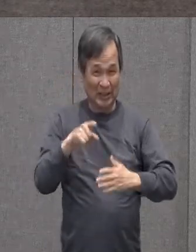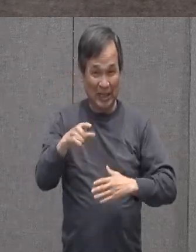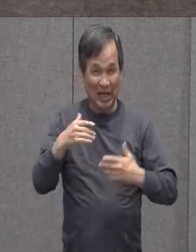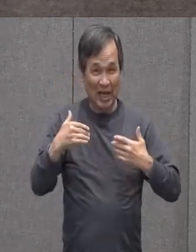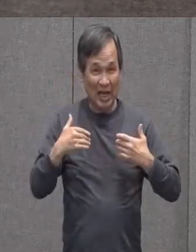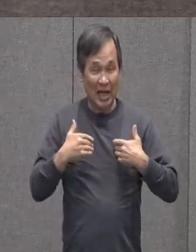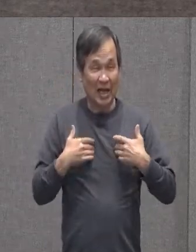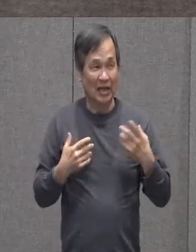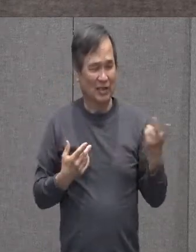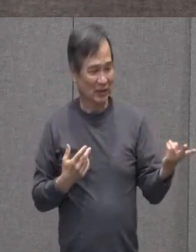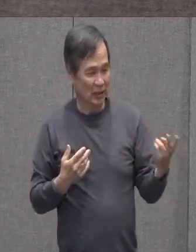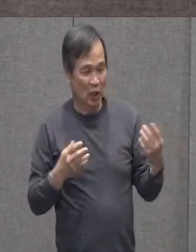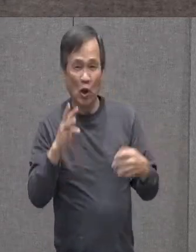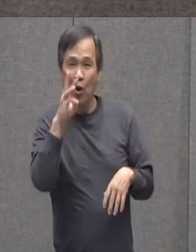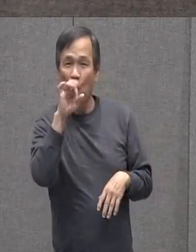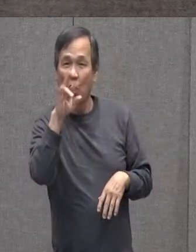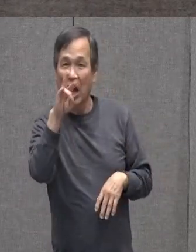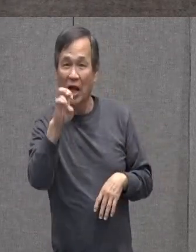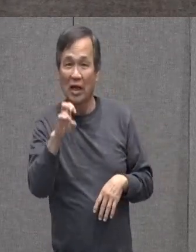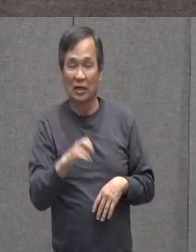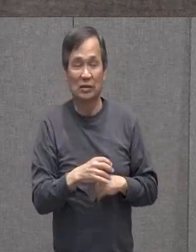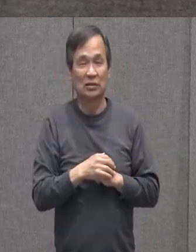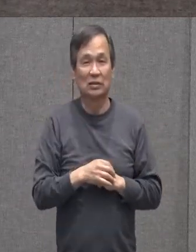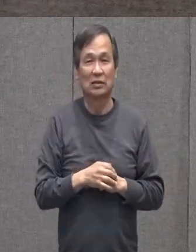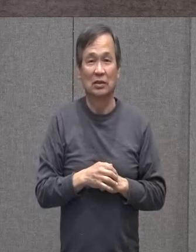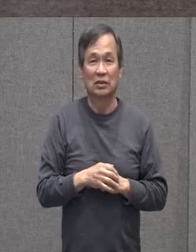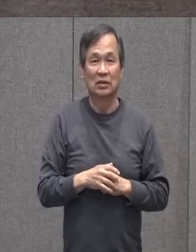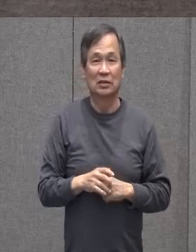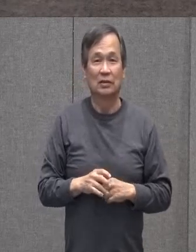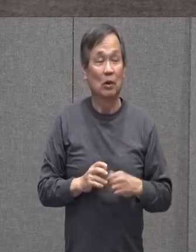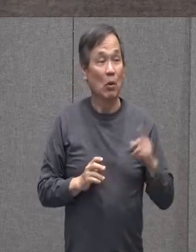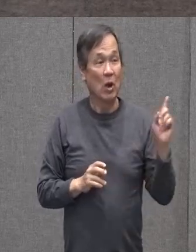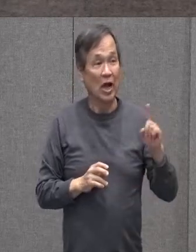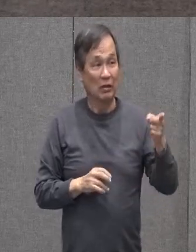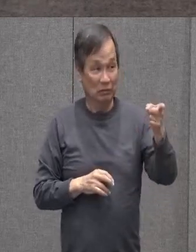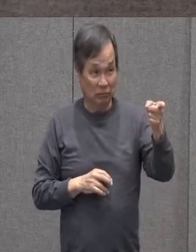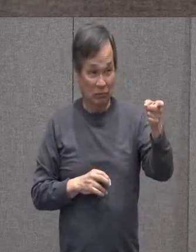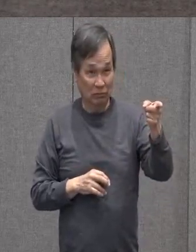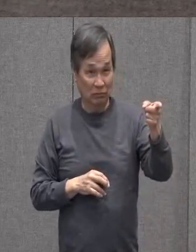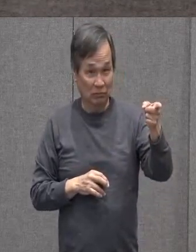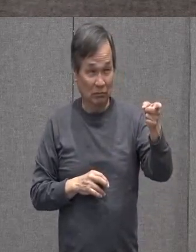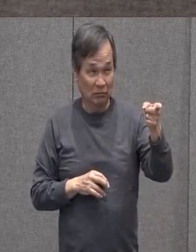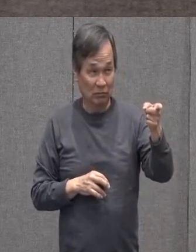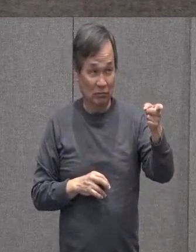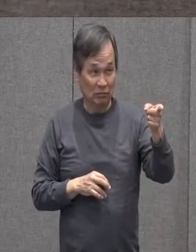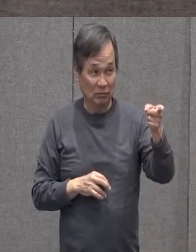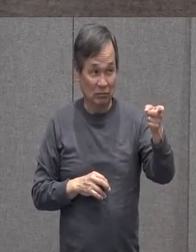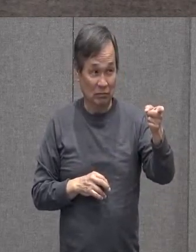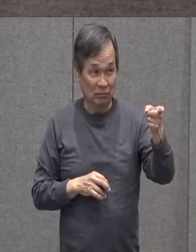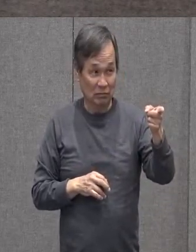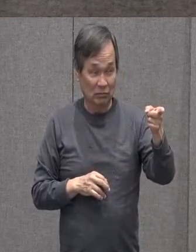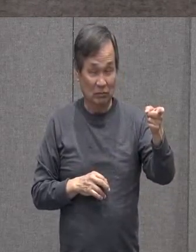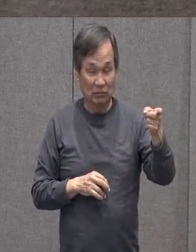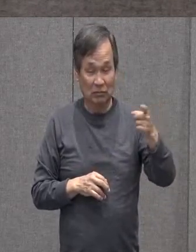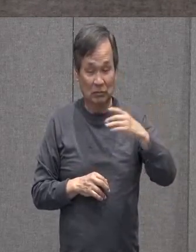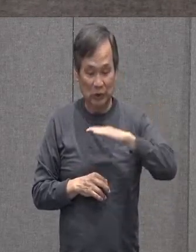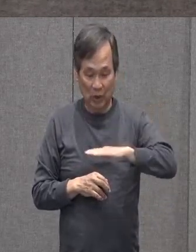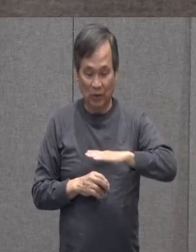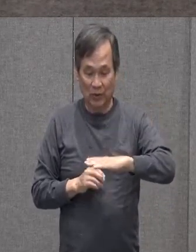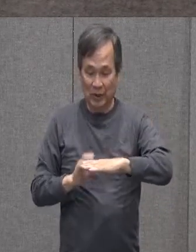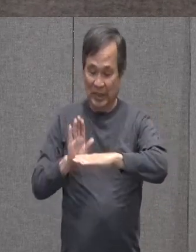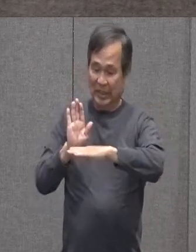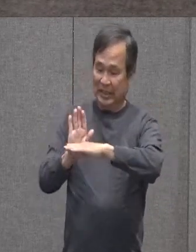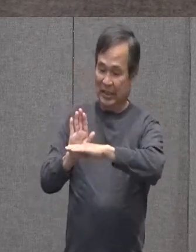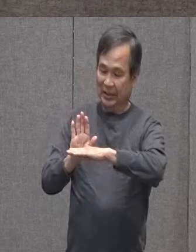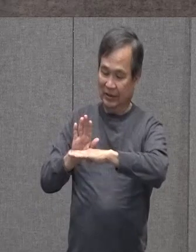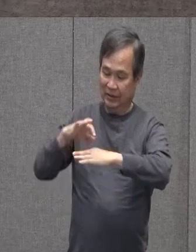actually have these wires that are connecting. This wire connects the sensor to the main part of the